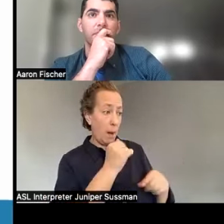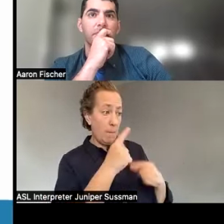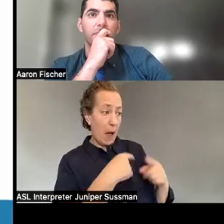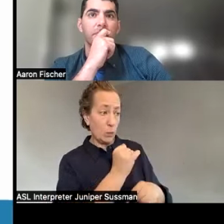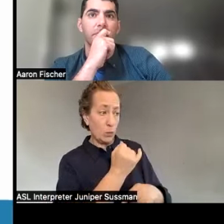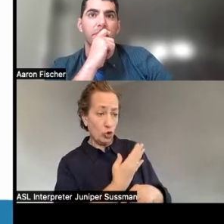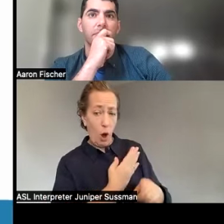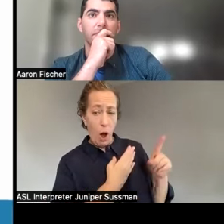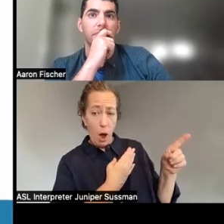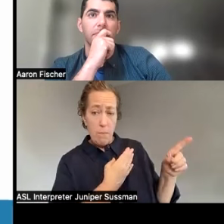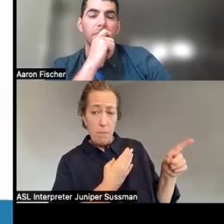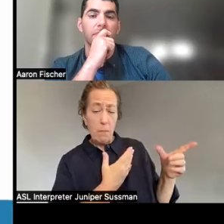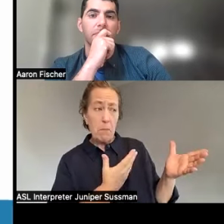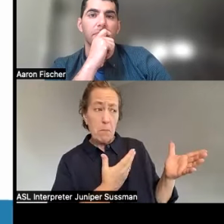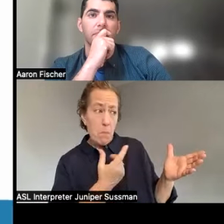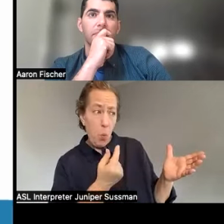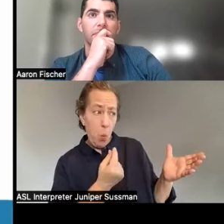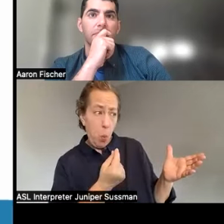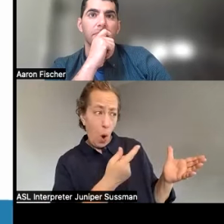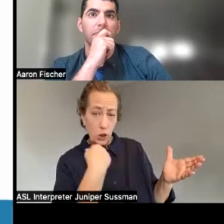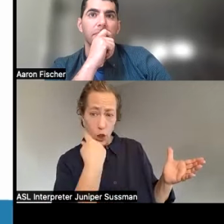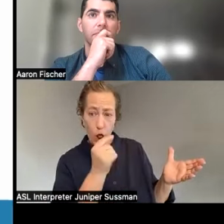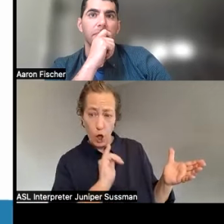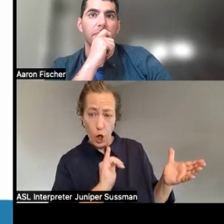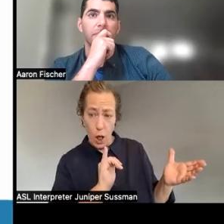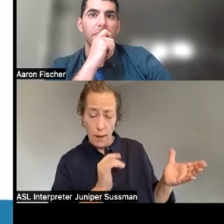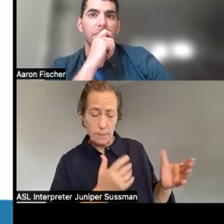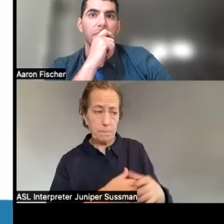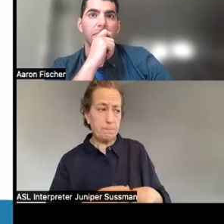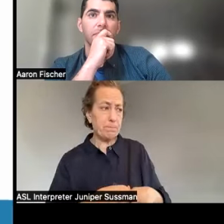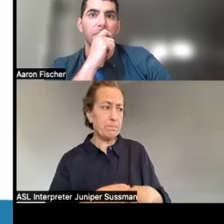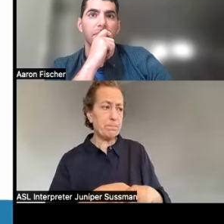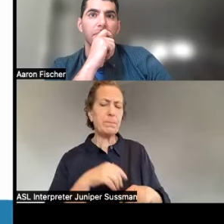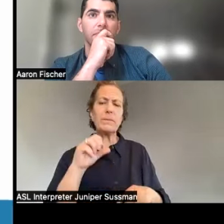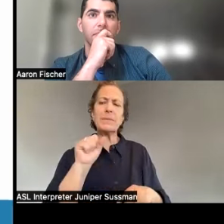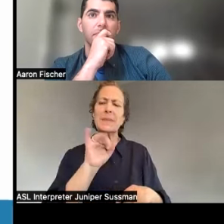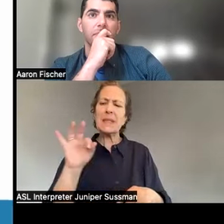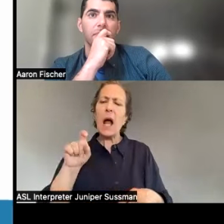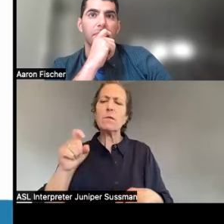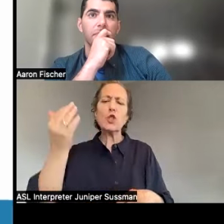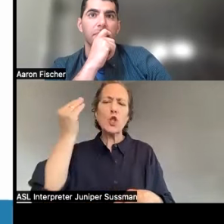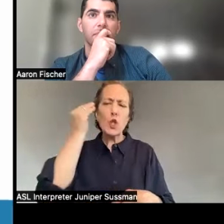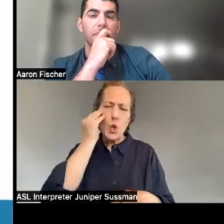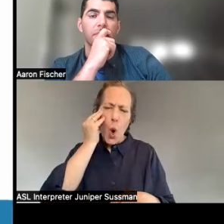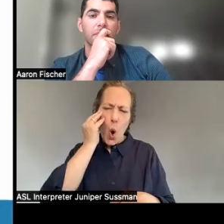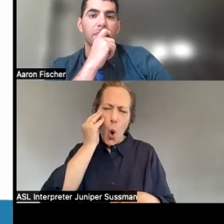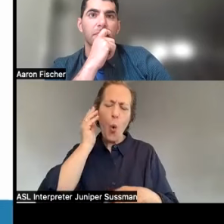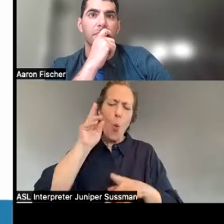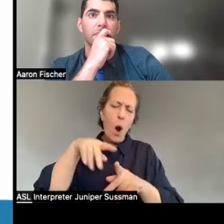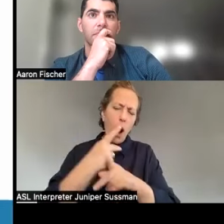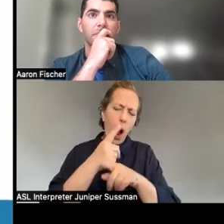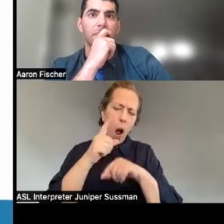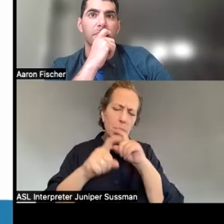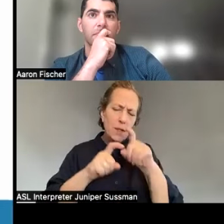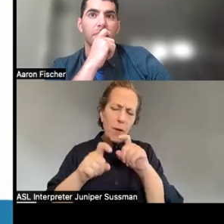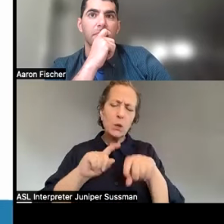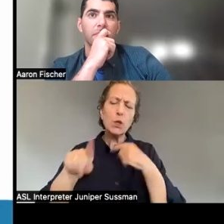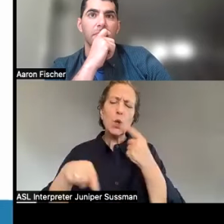occurring. Staff should know what questions to ask and where to probe, and to listen to things that patients